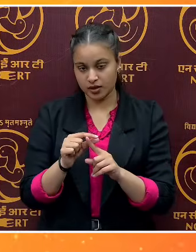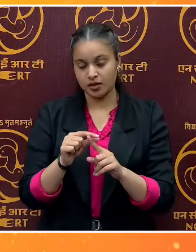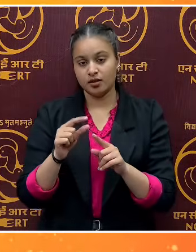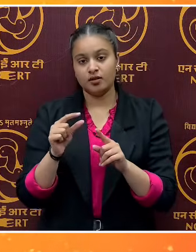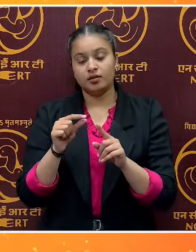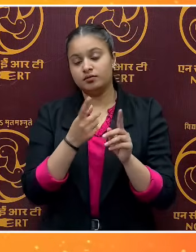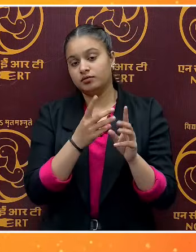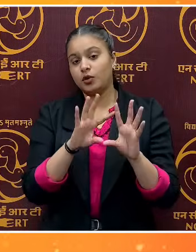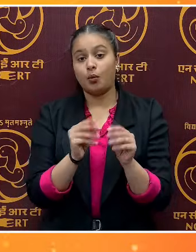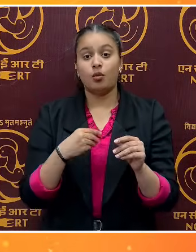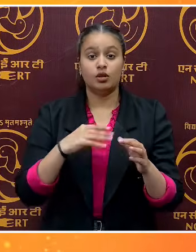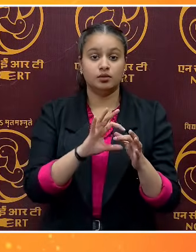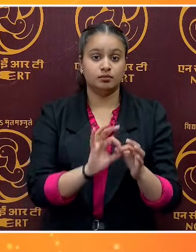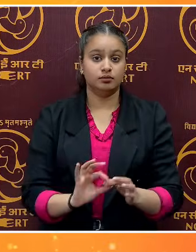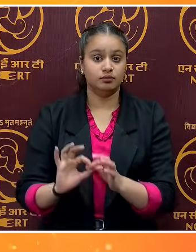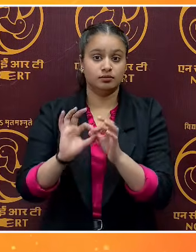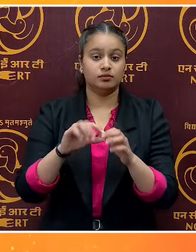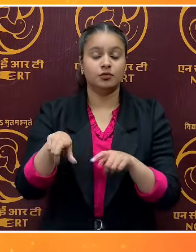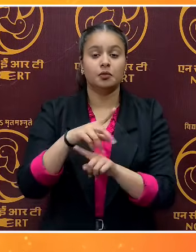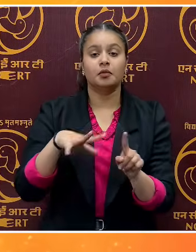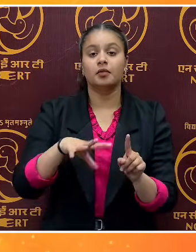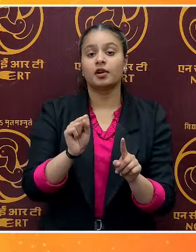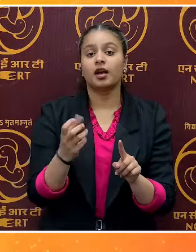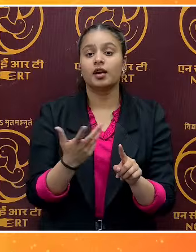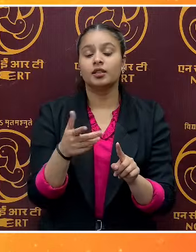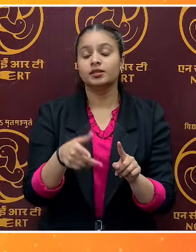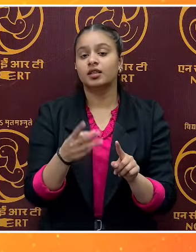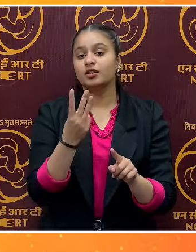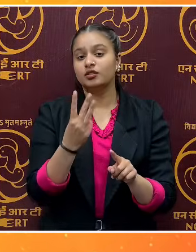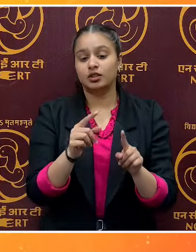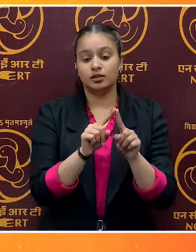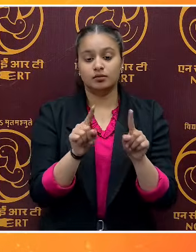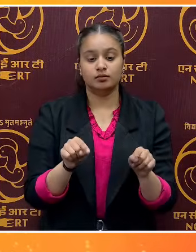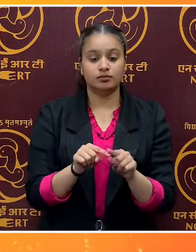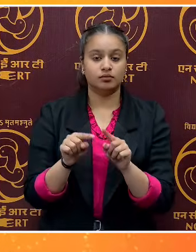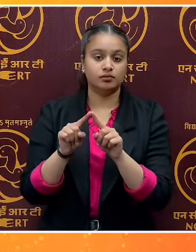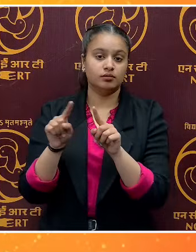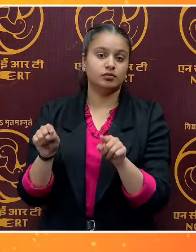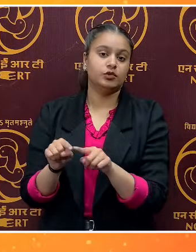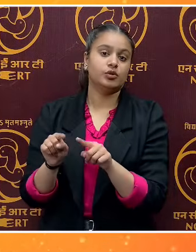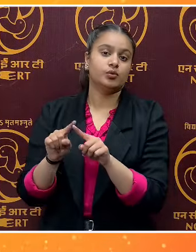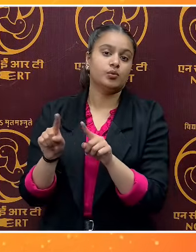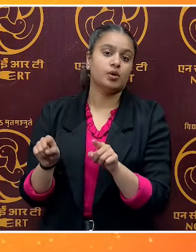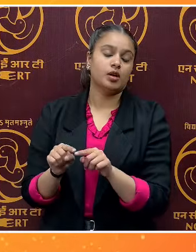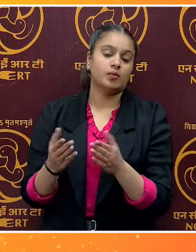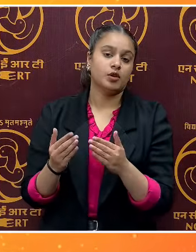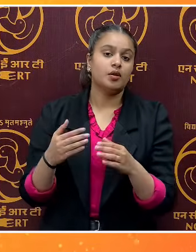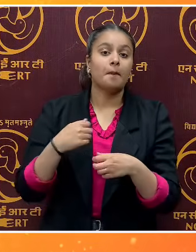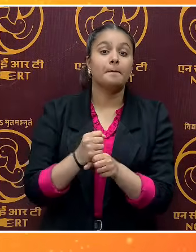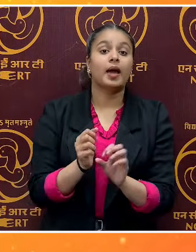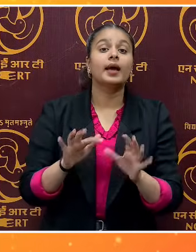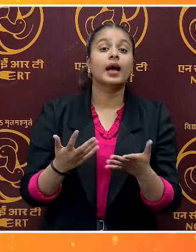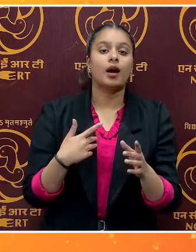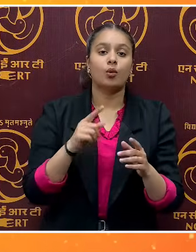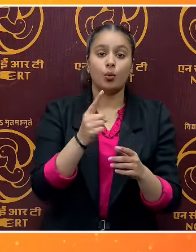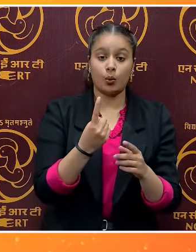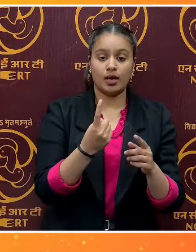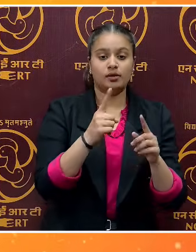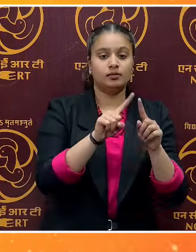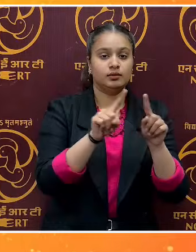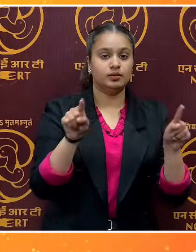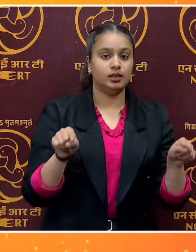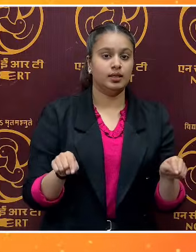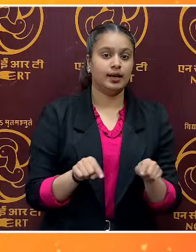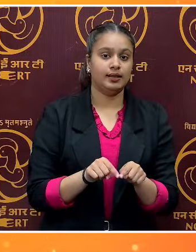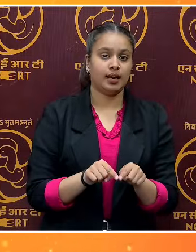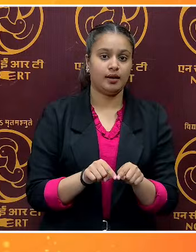Q dash, B dash. You can find that you have 3 squares made out of the rectangle which we had